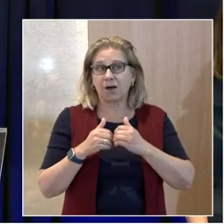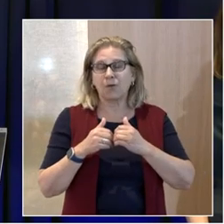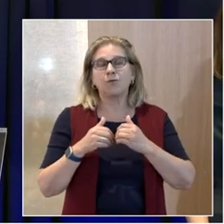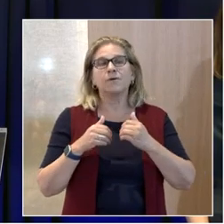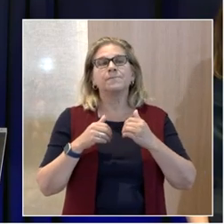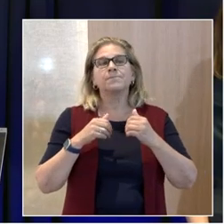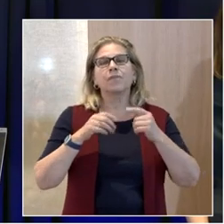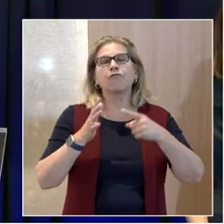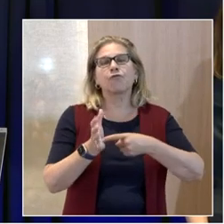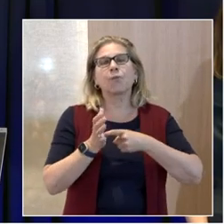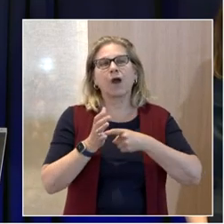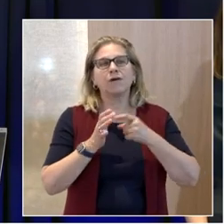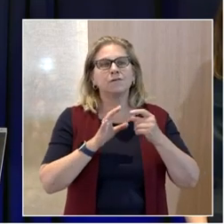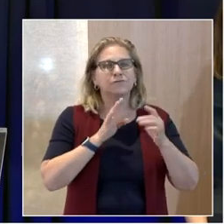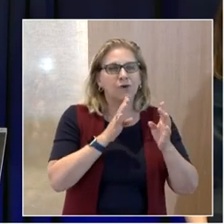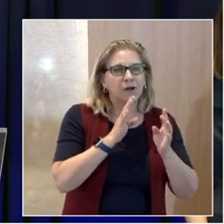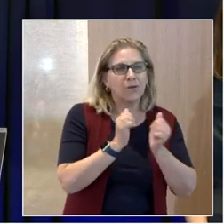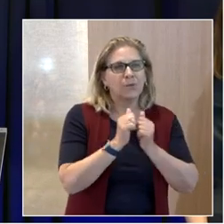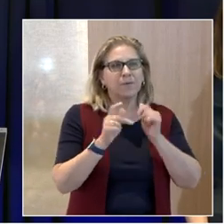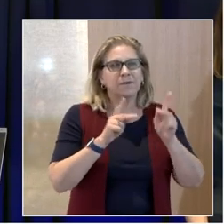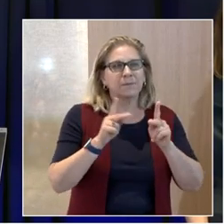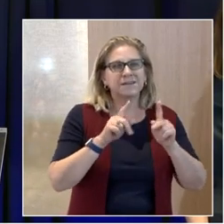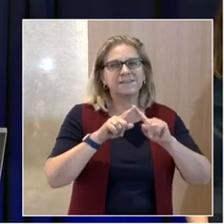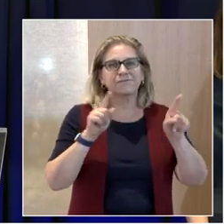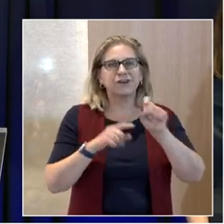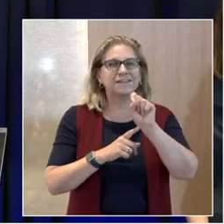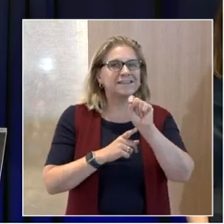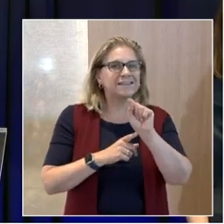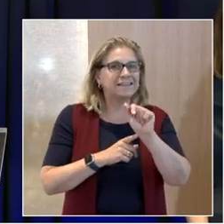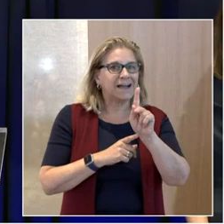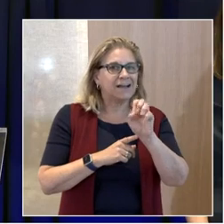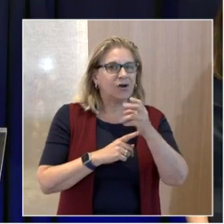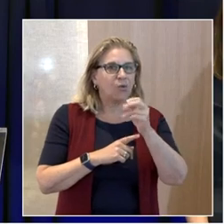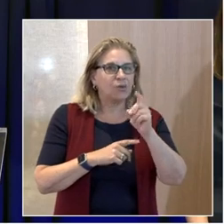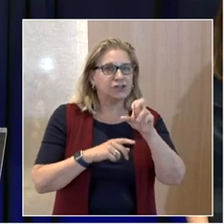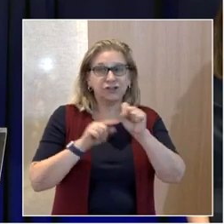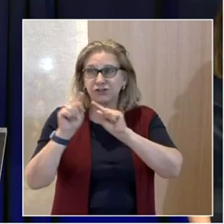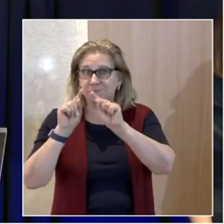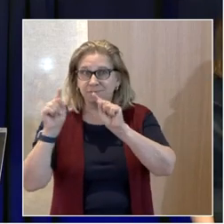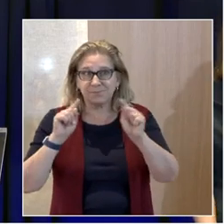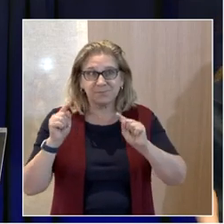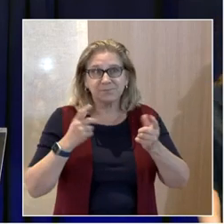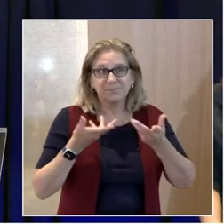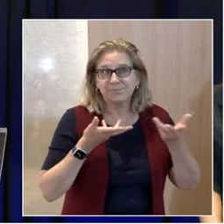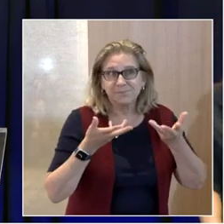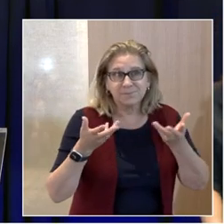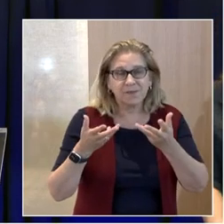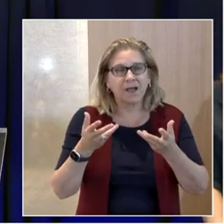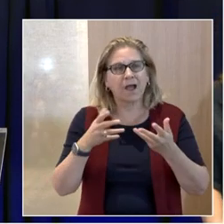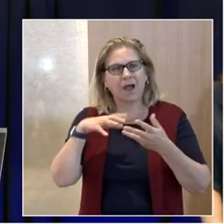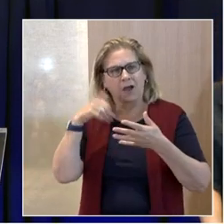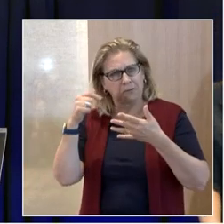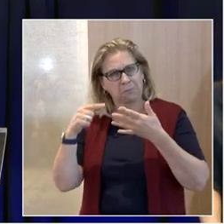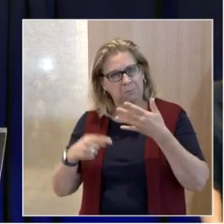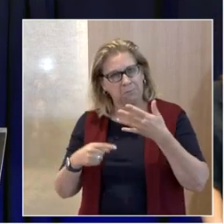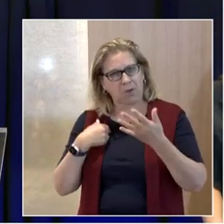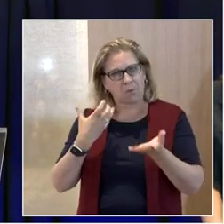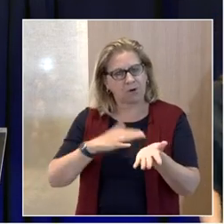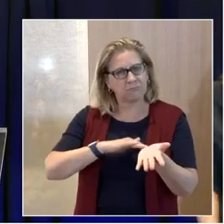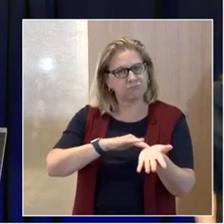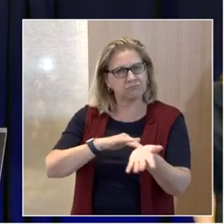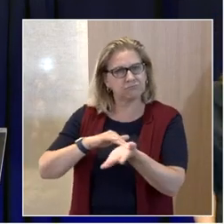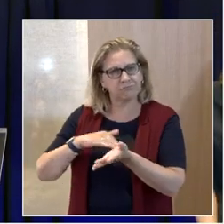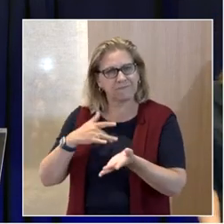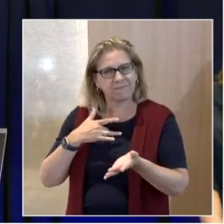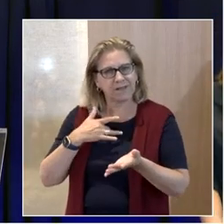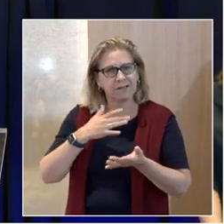of stakeholders. So a key piece of what we'll do today is also an interactive audience polling that will help us to begin to assemble some